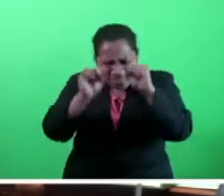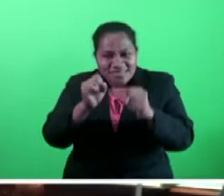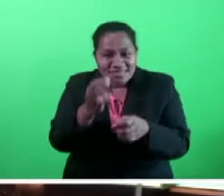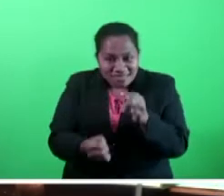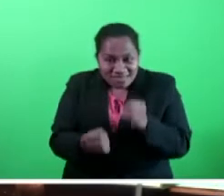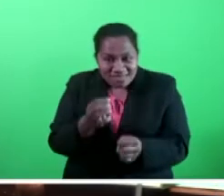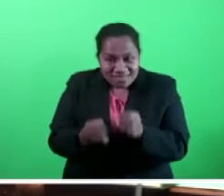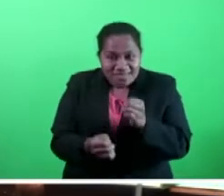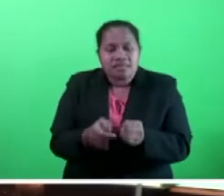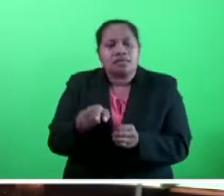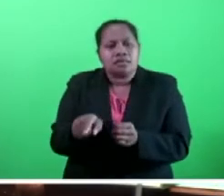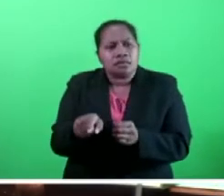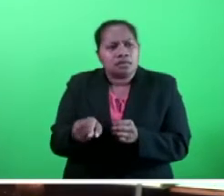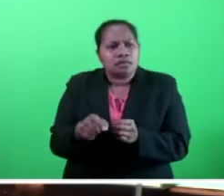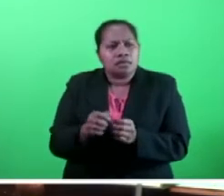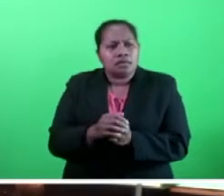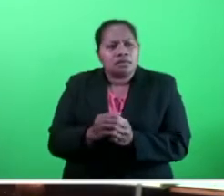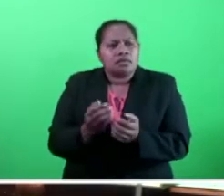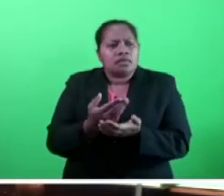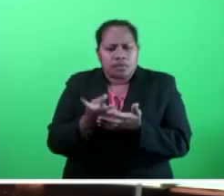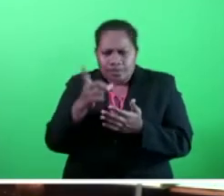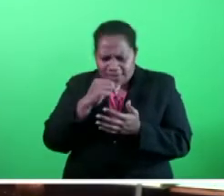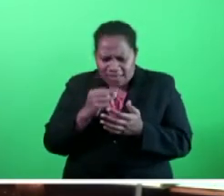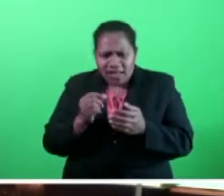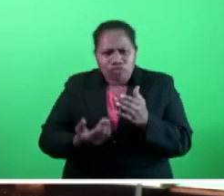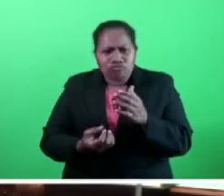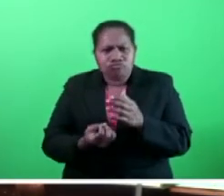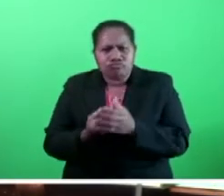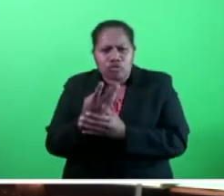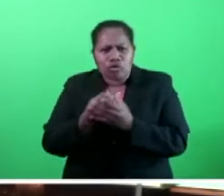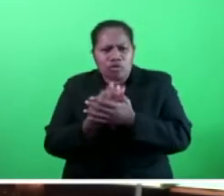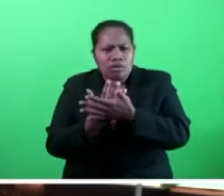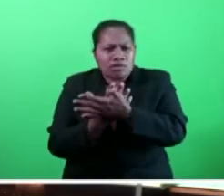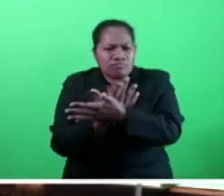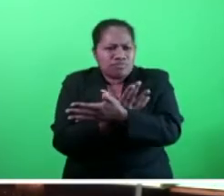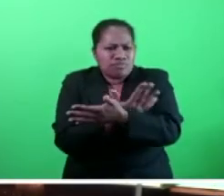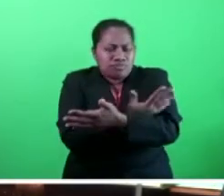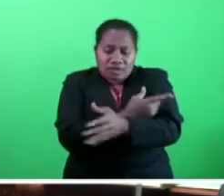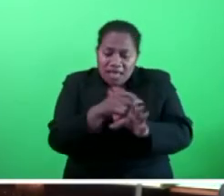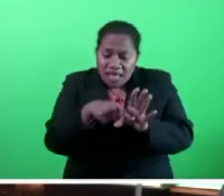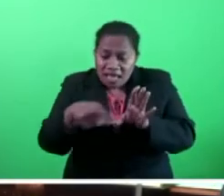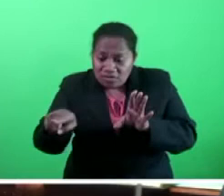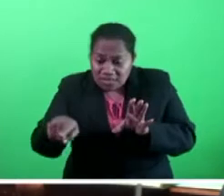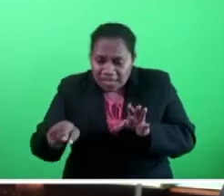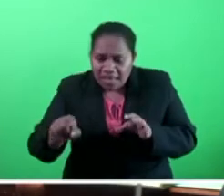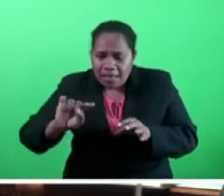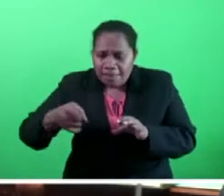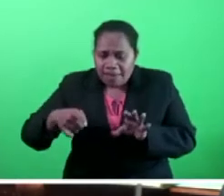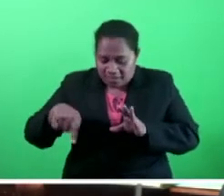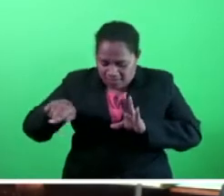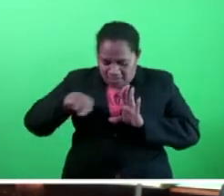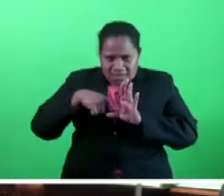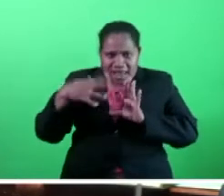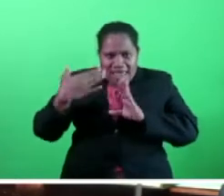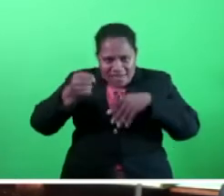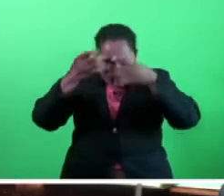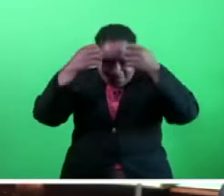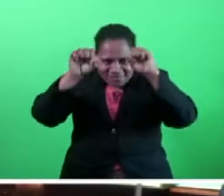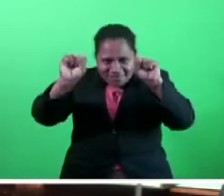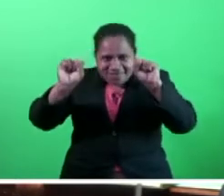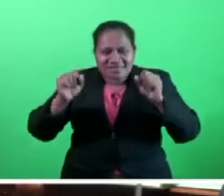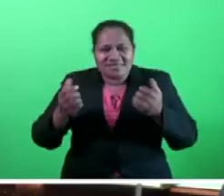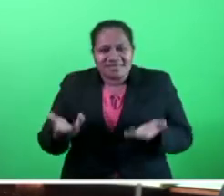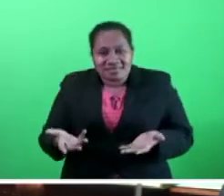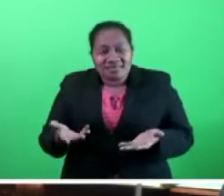corn and pasture outside, whereas we have the cattle inside. This is the concept that we have in other countries.